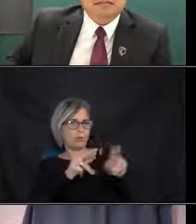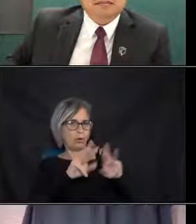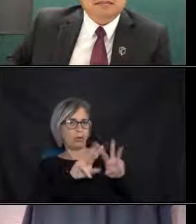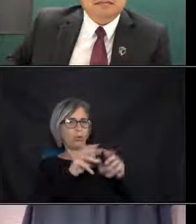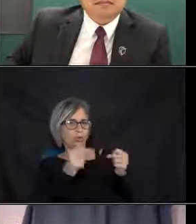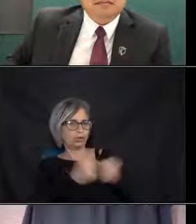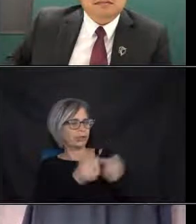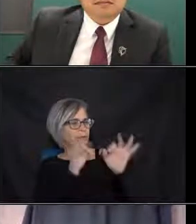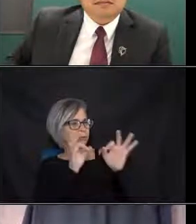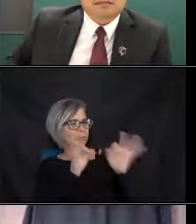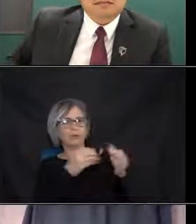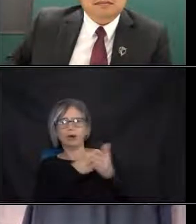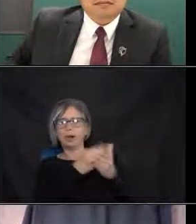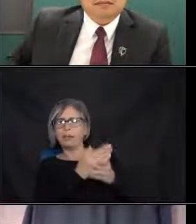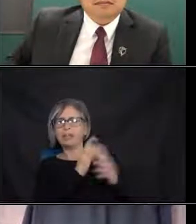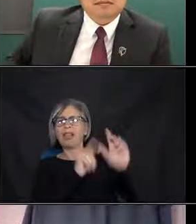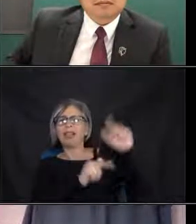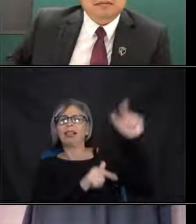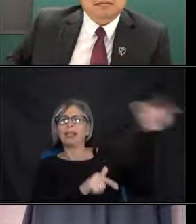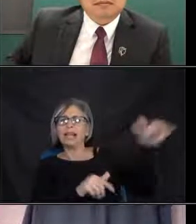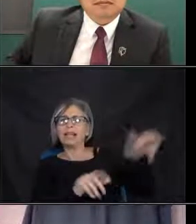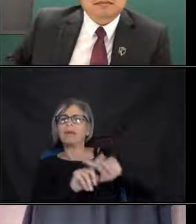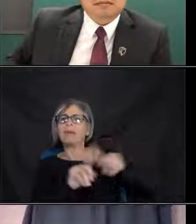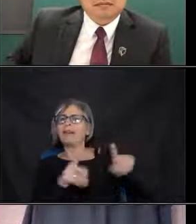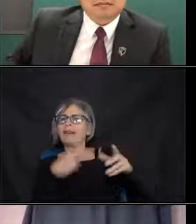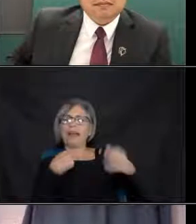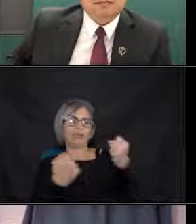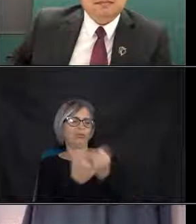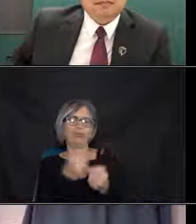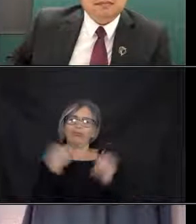that discussion coming up later on down the road.